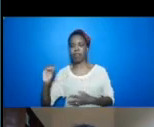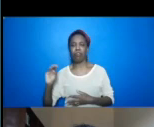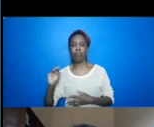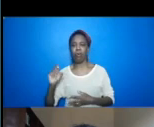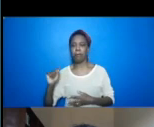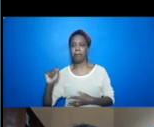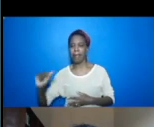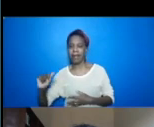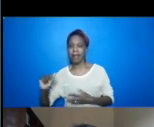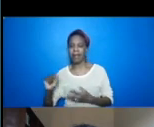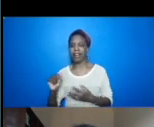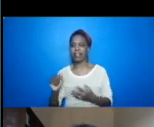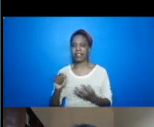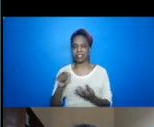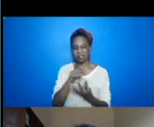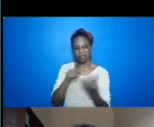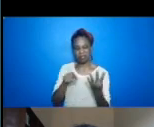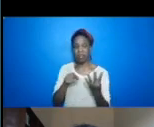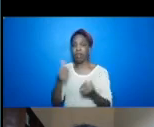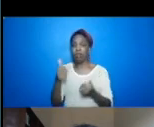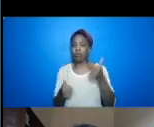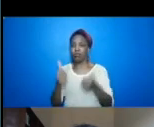among those is the most important. You're